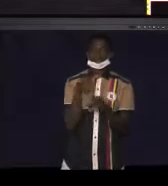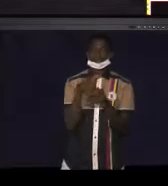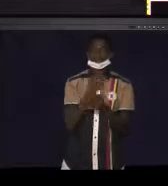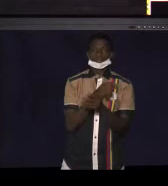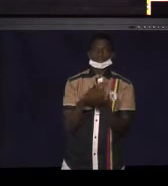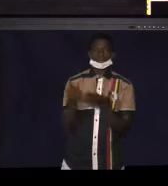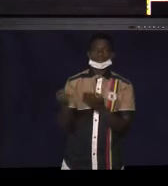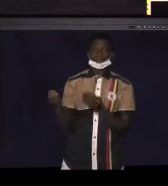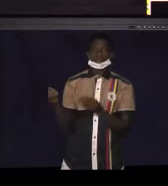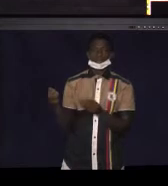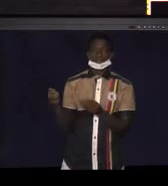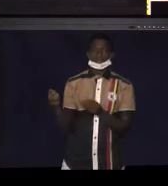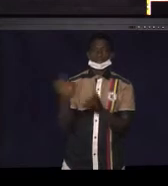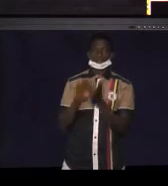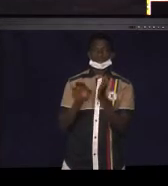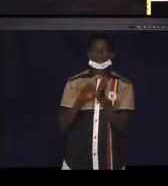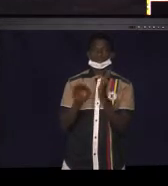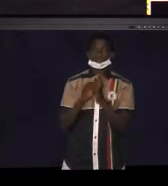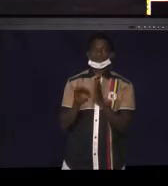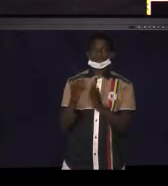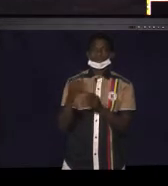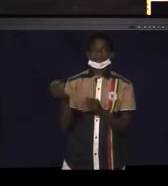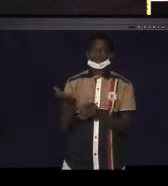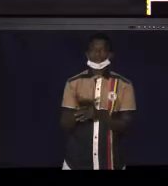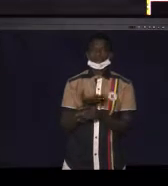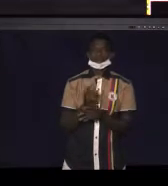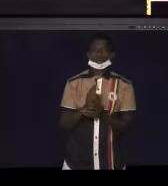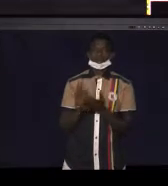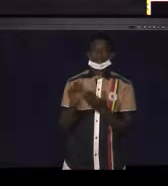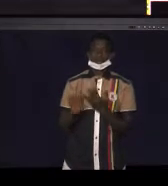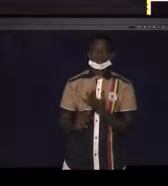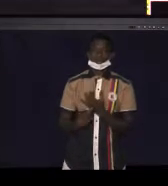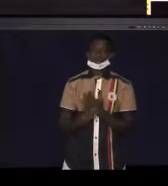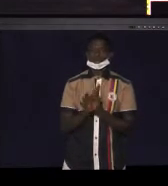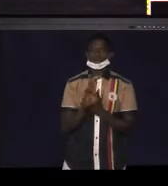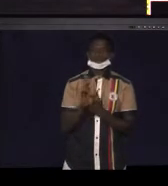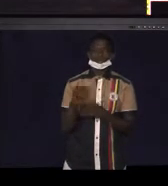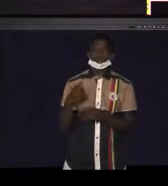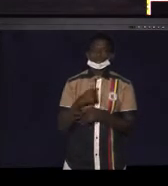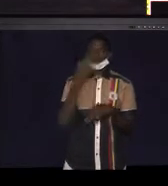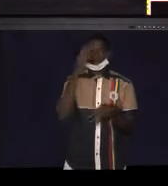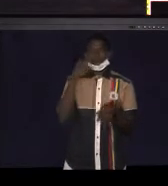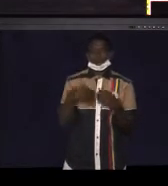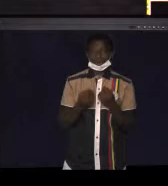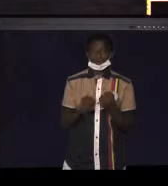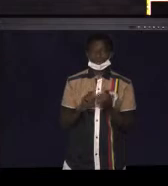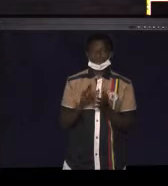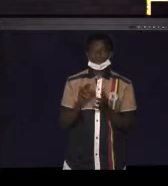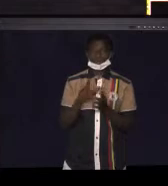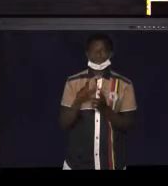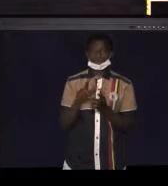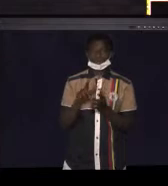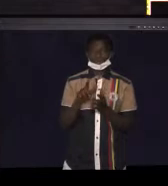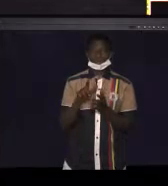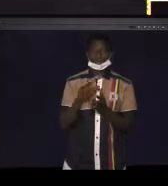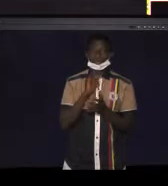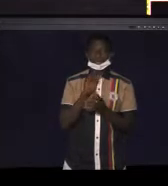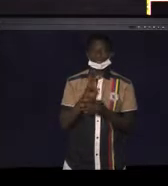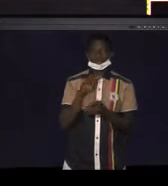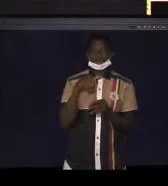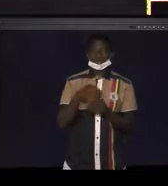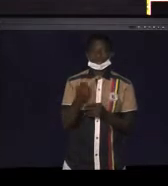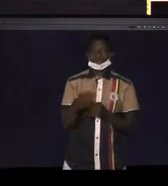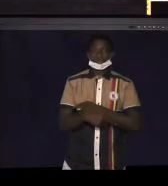in a week, calculate the average weekly use. Okay, 6 times in a week, and we know how many liters is used in a